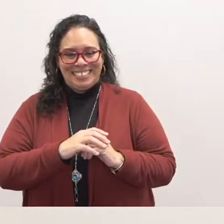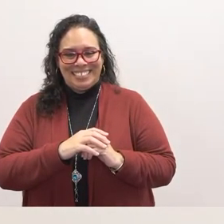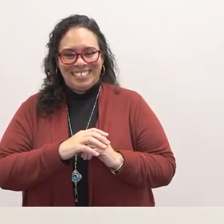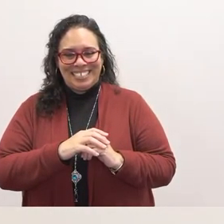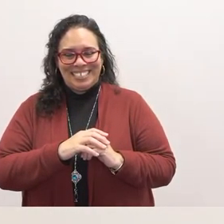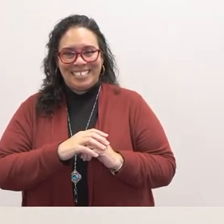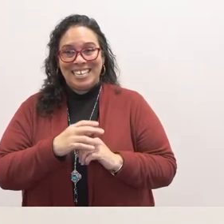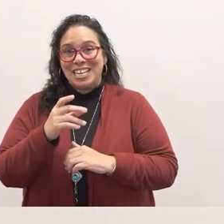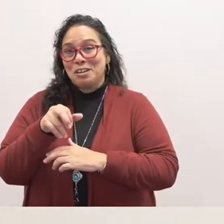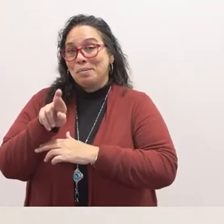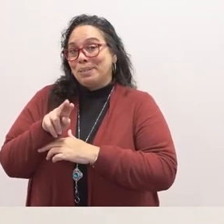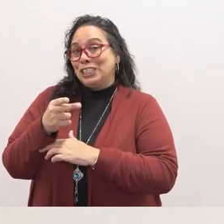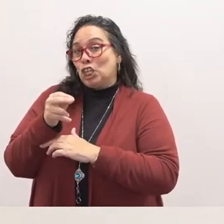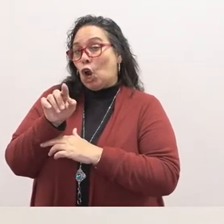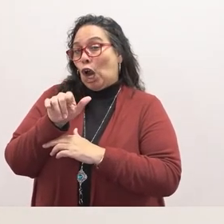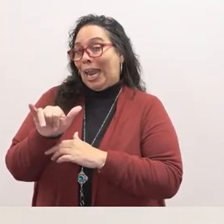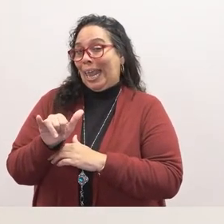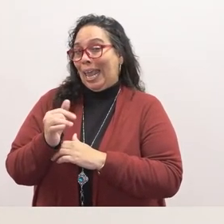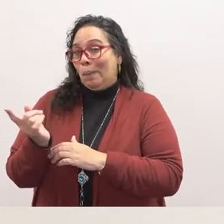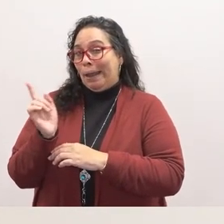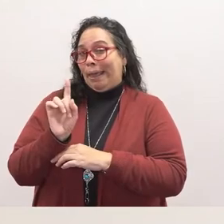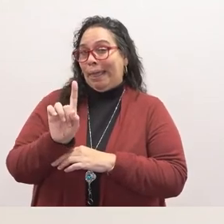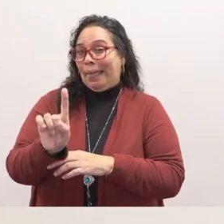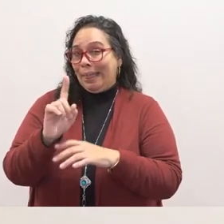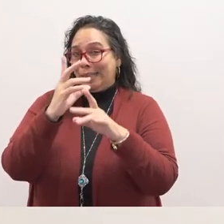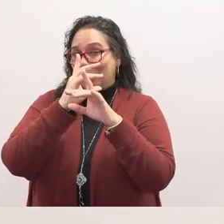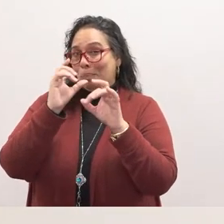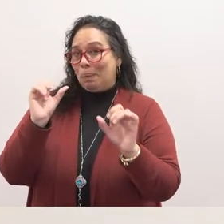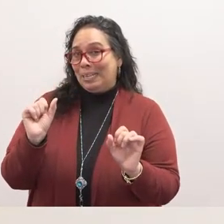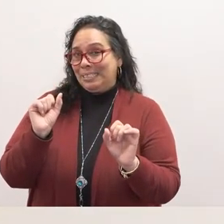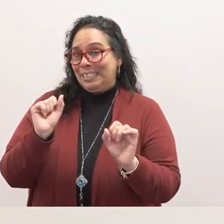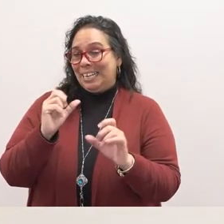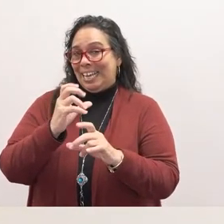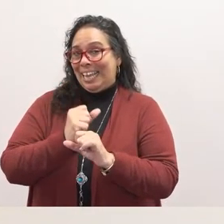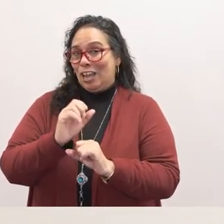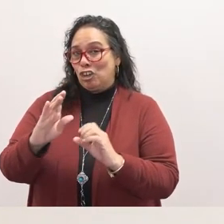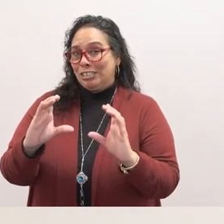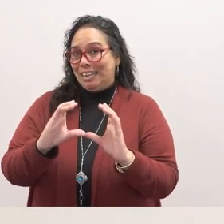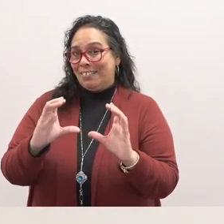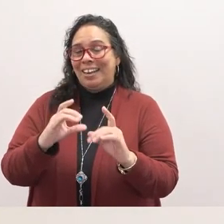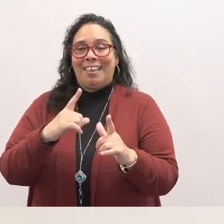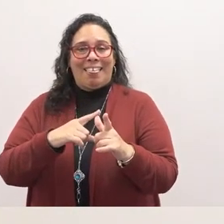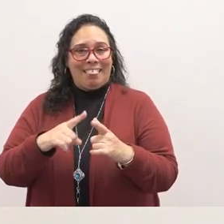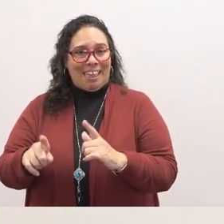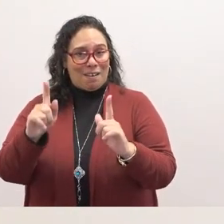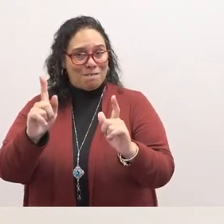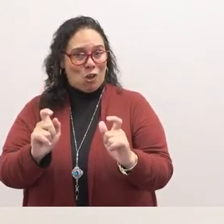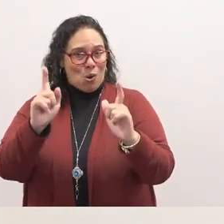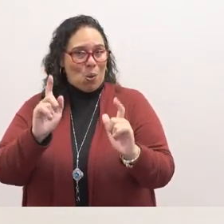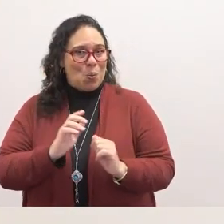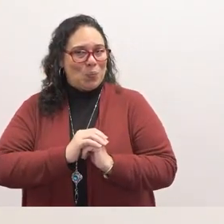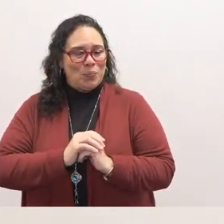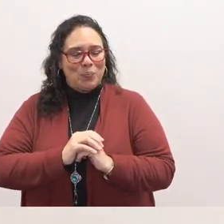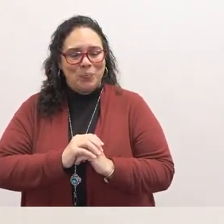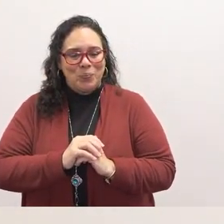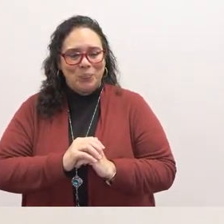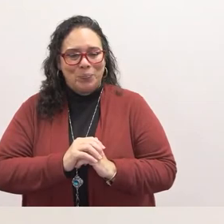Mr. Hardy, would you like to come up to board president? And actually, why don't you come receive your certificate, and then we can take a photo of you with the board.